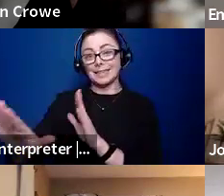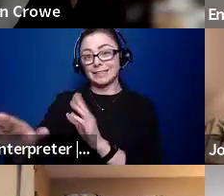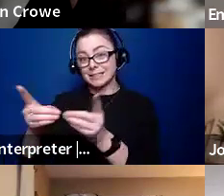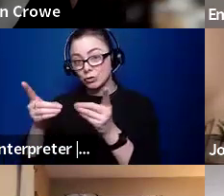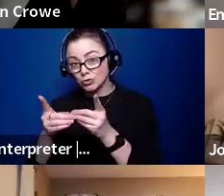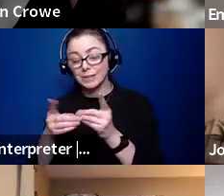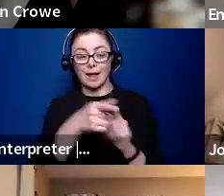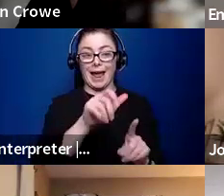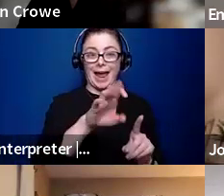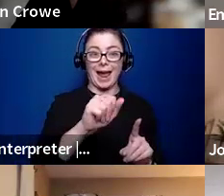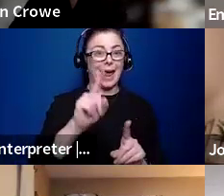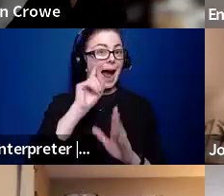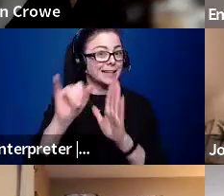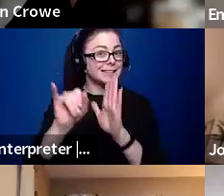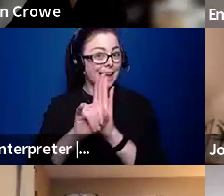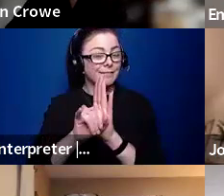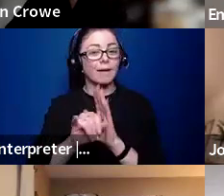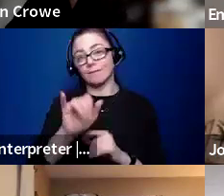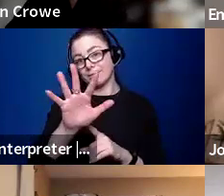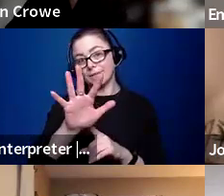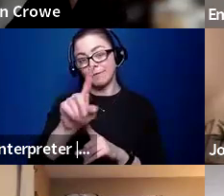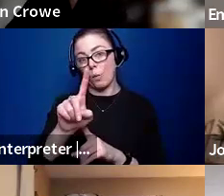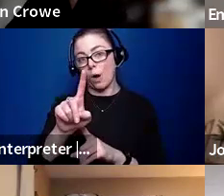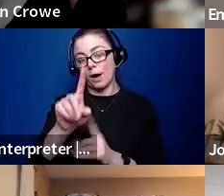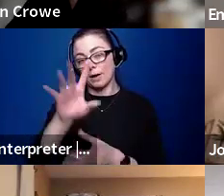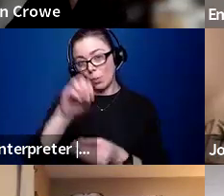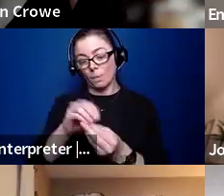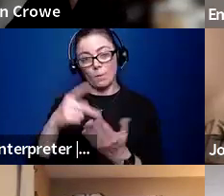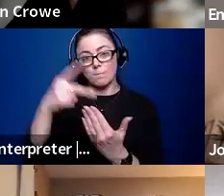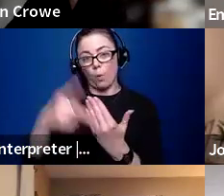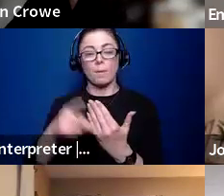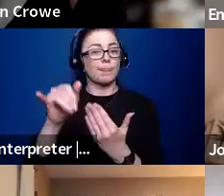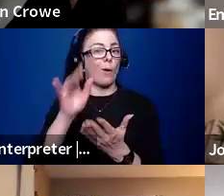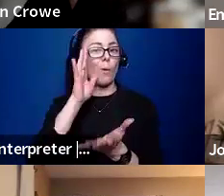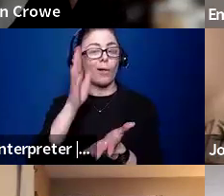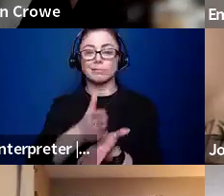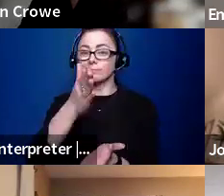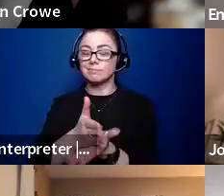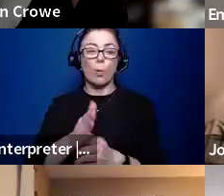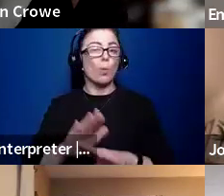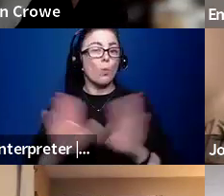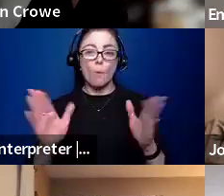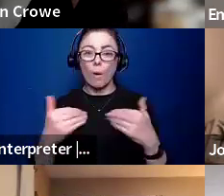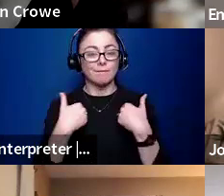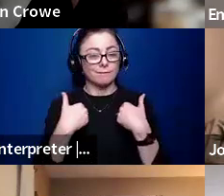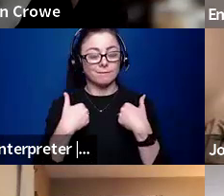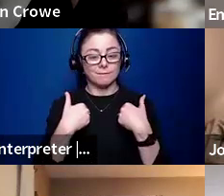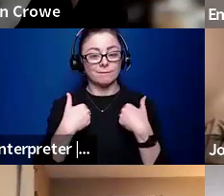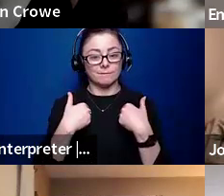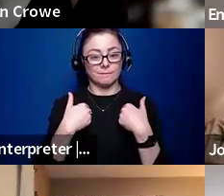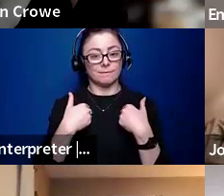have identified 51 programs that will cease to exist, that they will have access